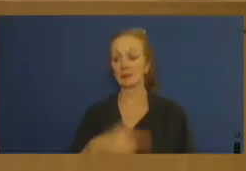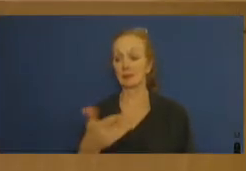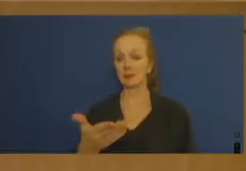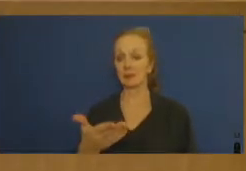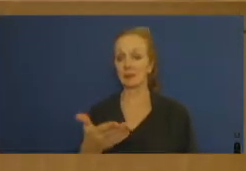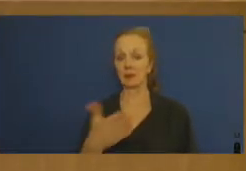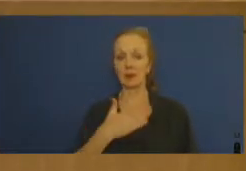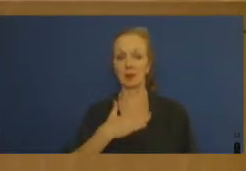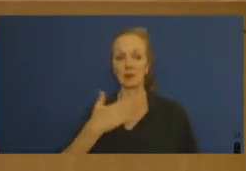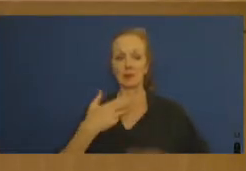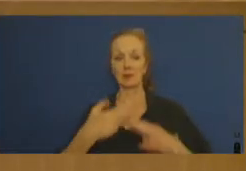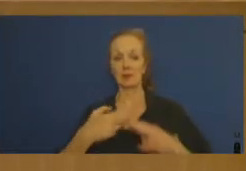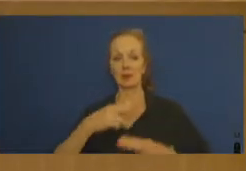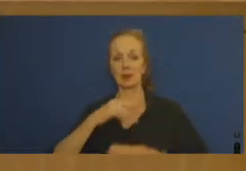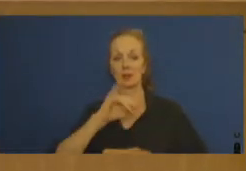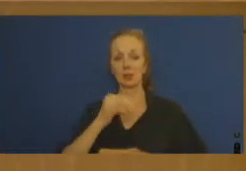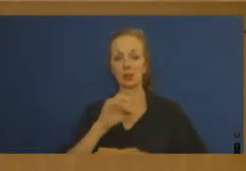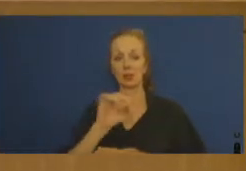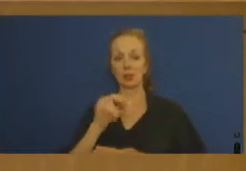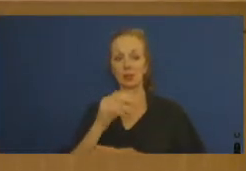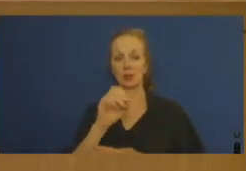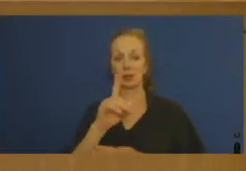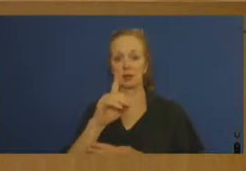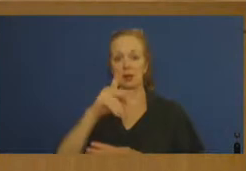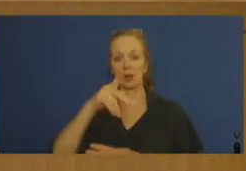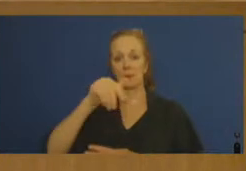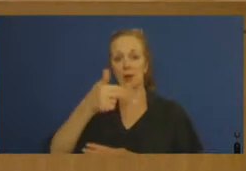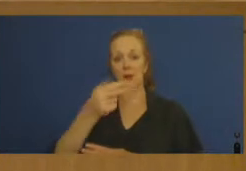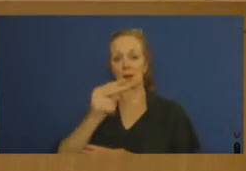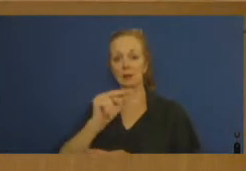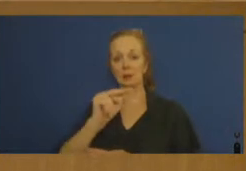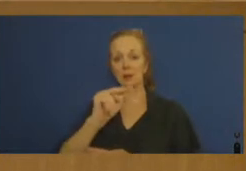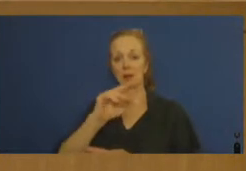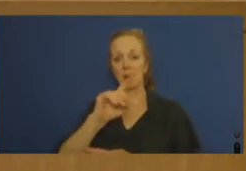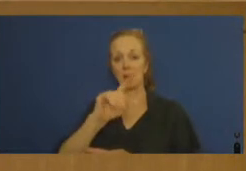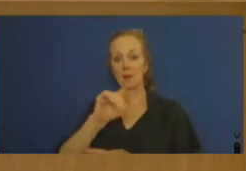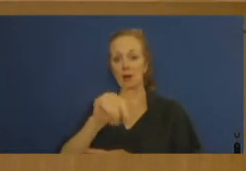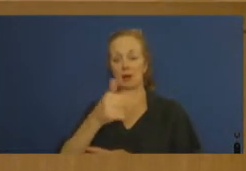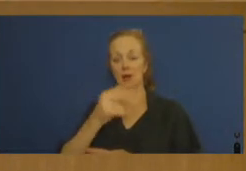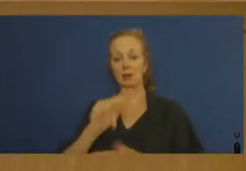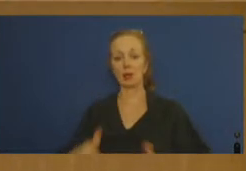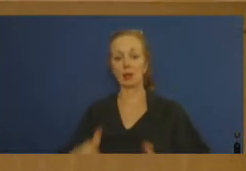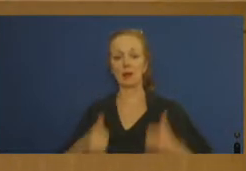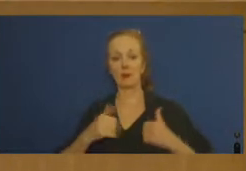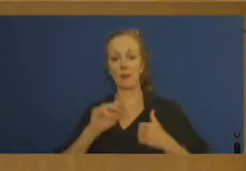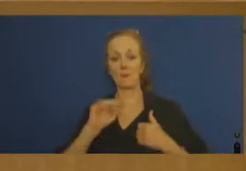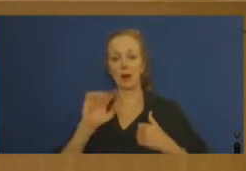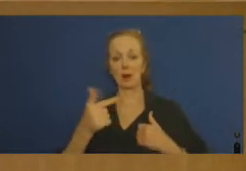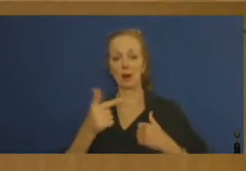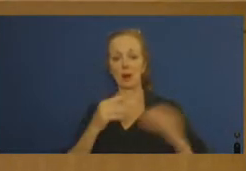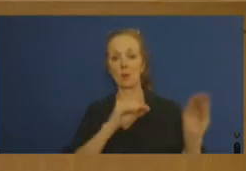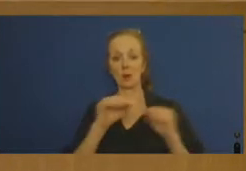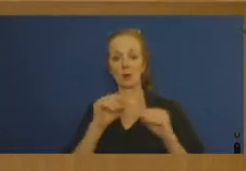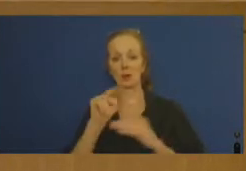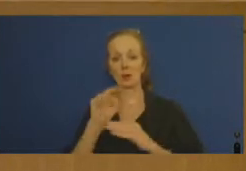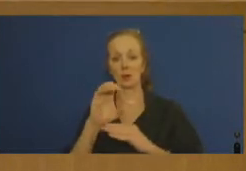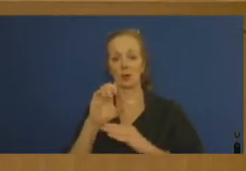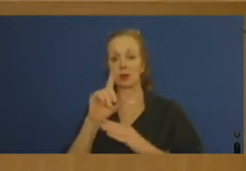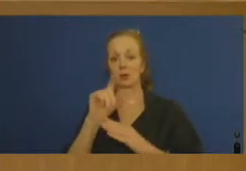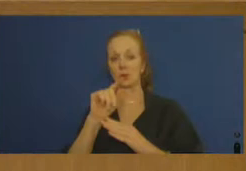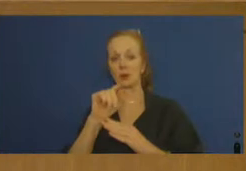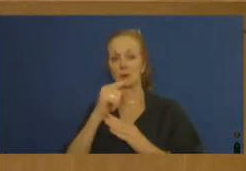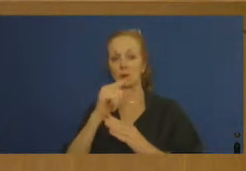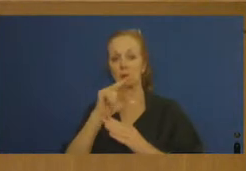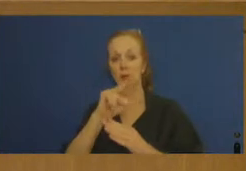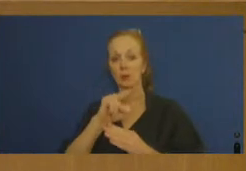My name is Jenna Awad. I'm a Palestinian American and resident of Mecklenburg County. I moved to North Carolina in 2022, where